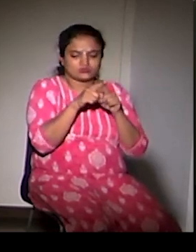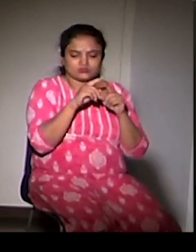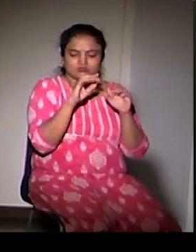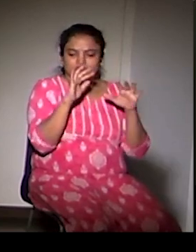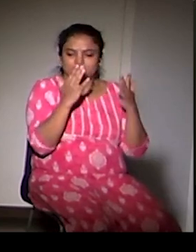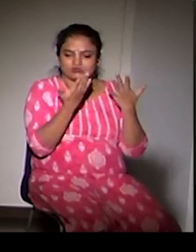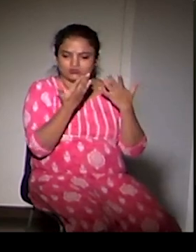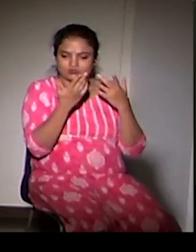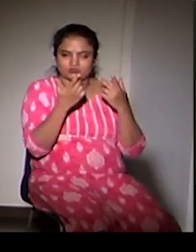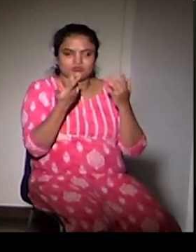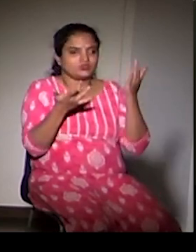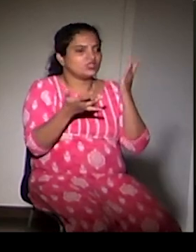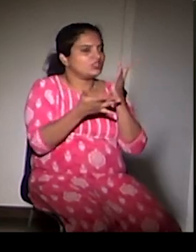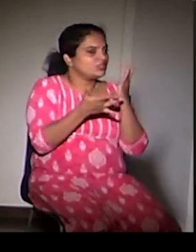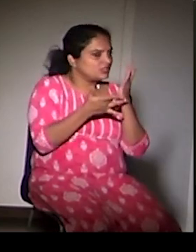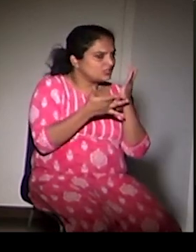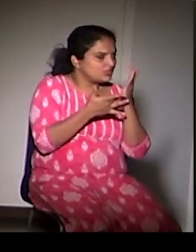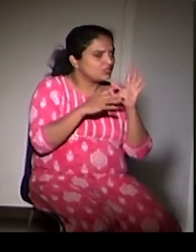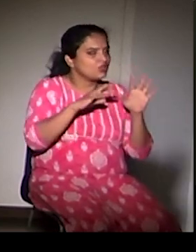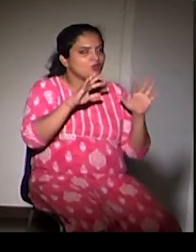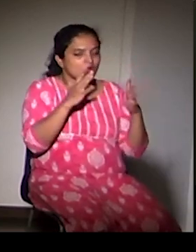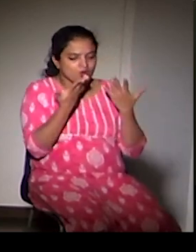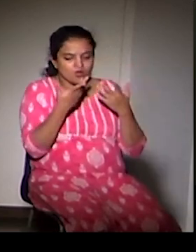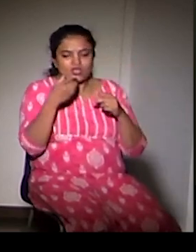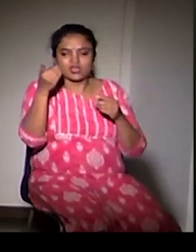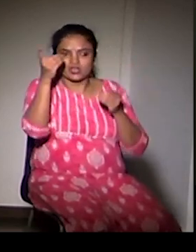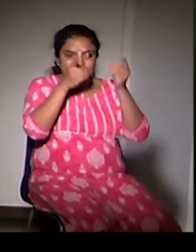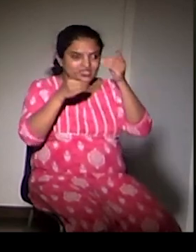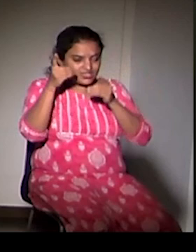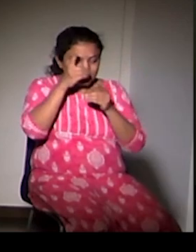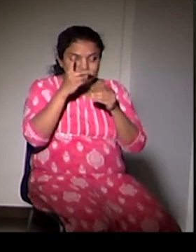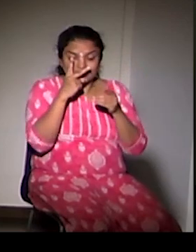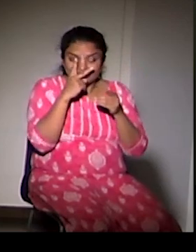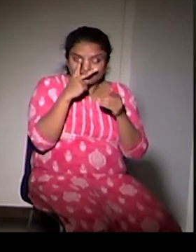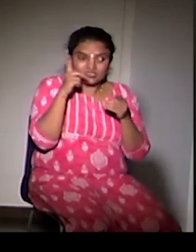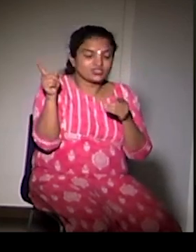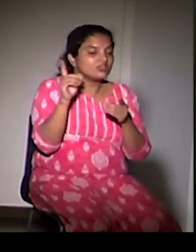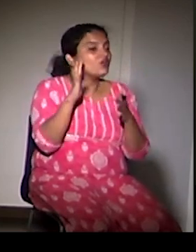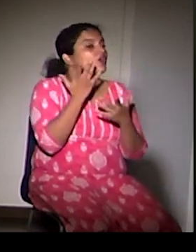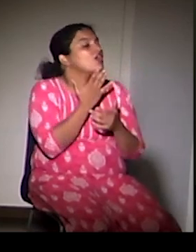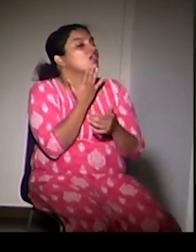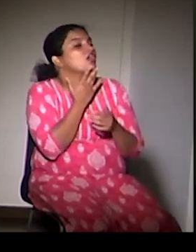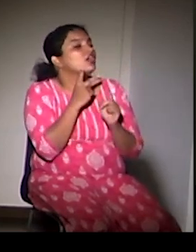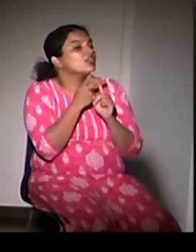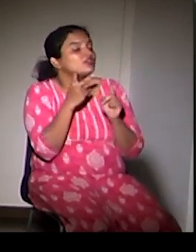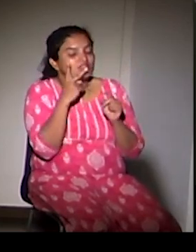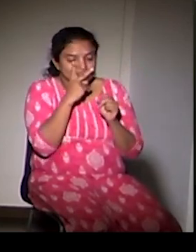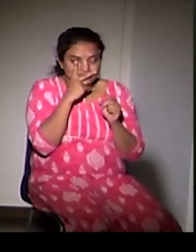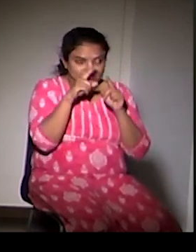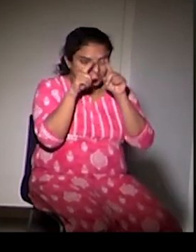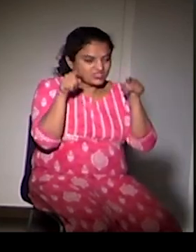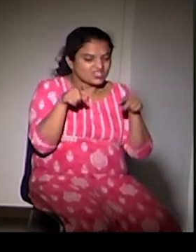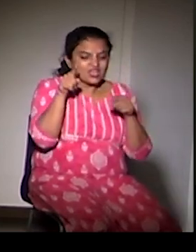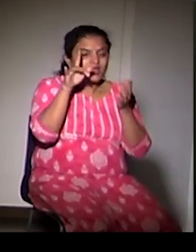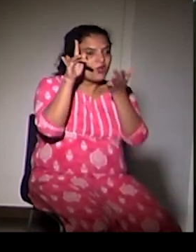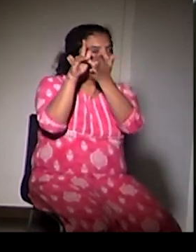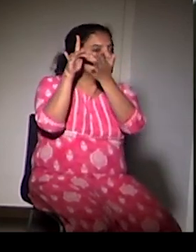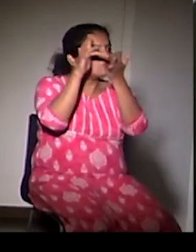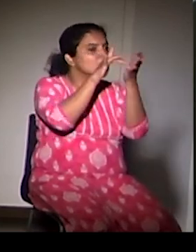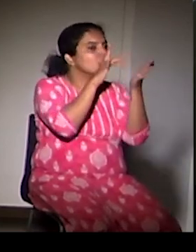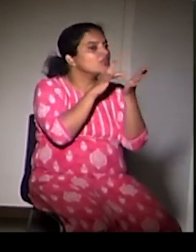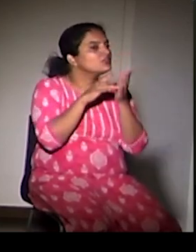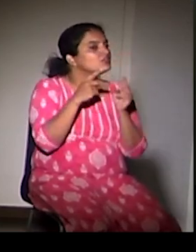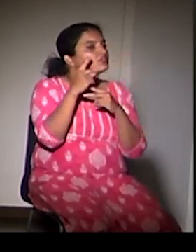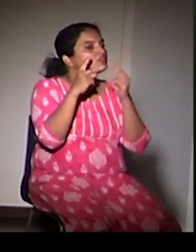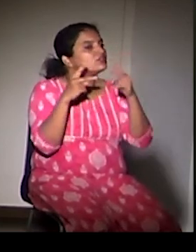techniques, designs and colours that you can see, and the great range of different places all the way